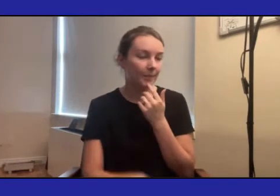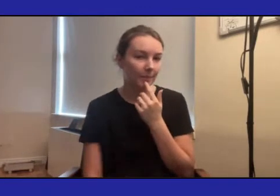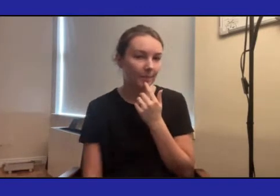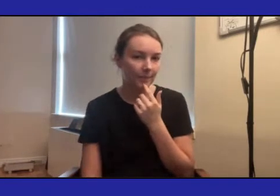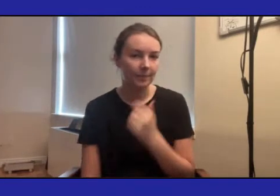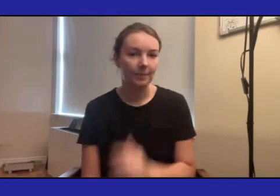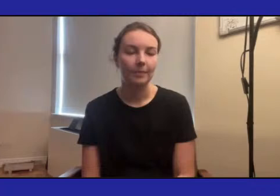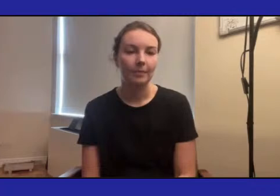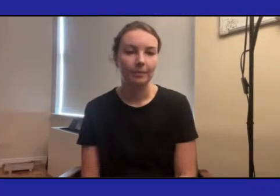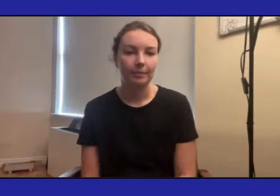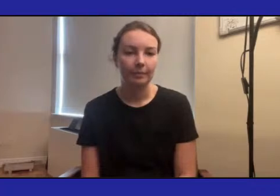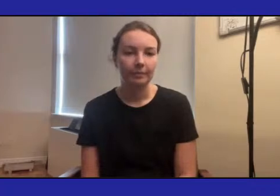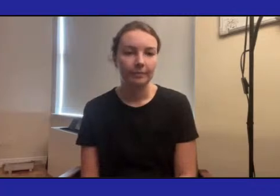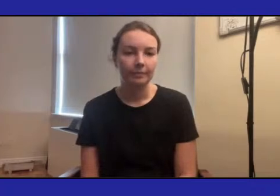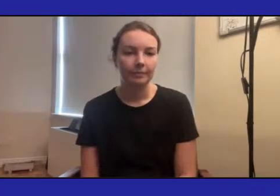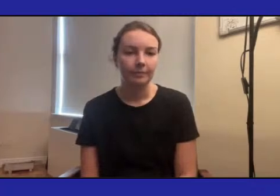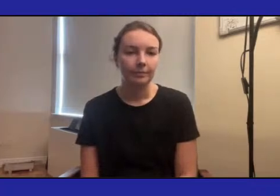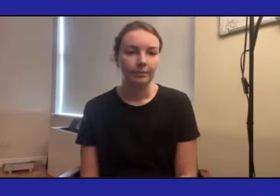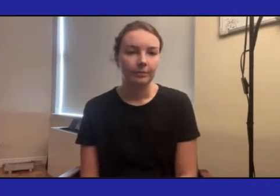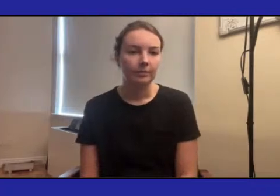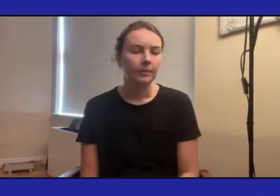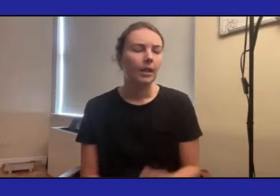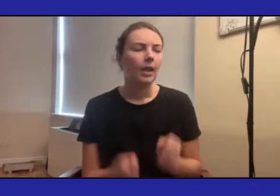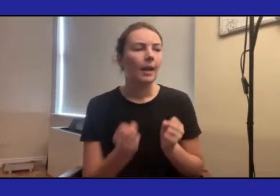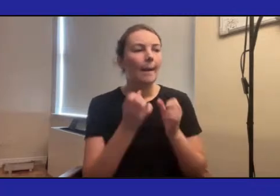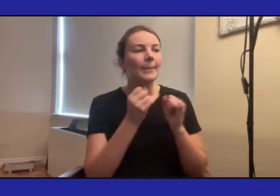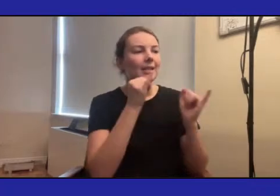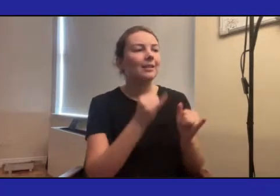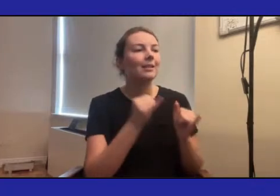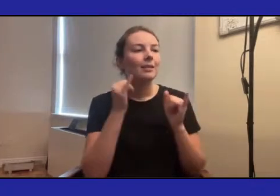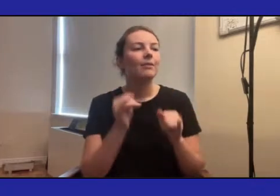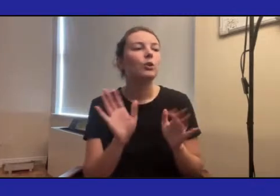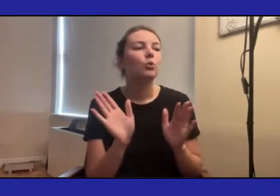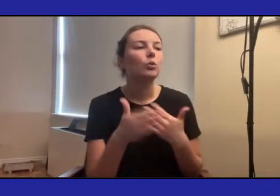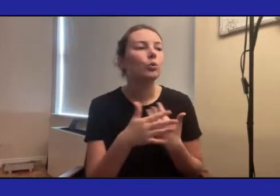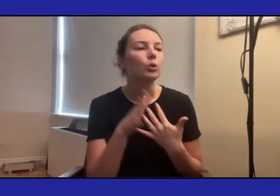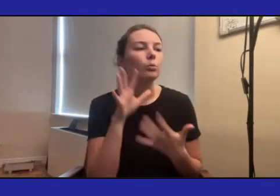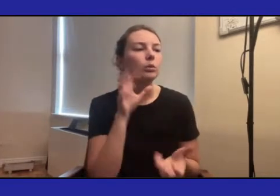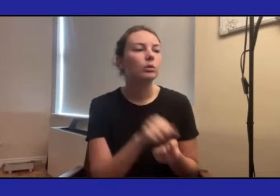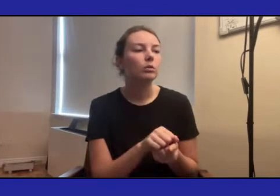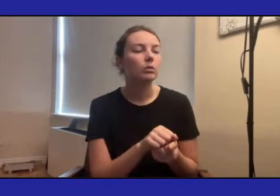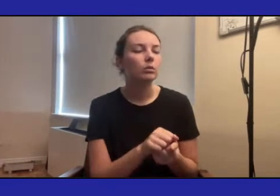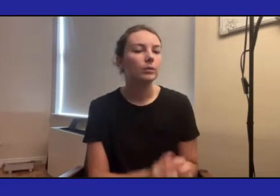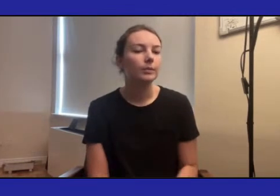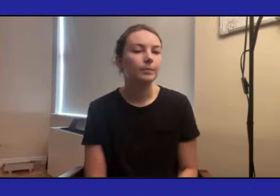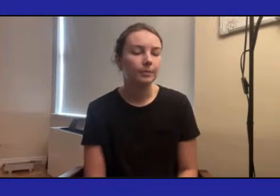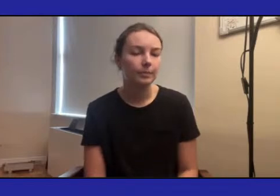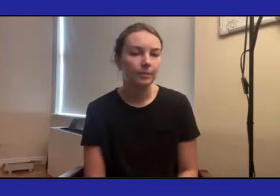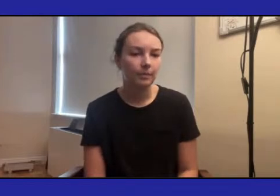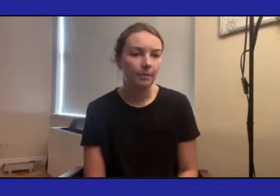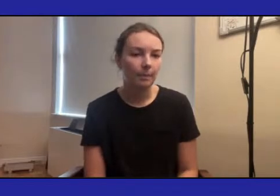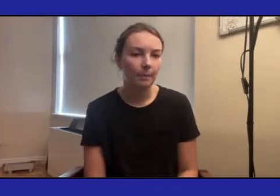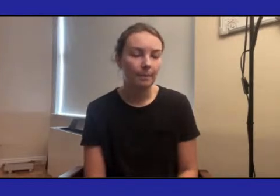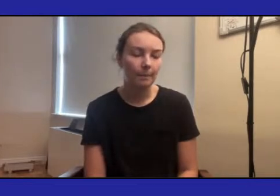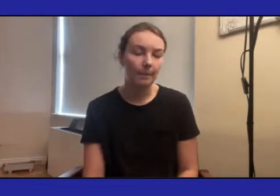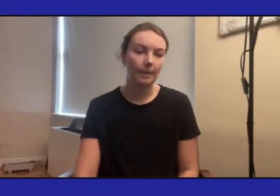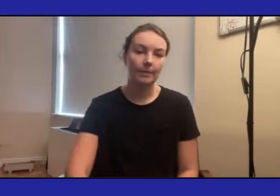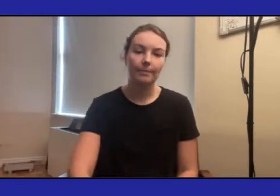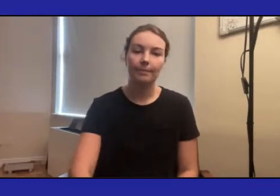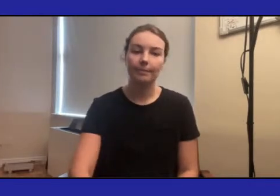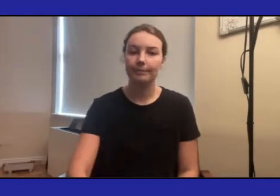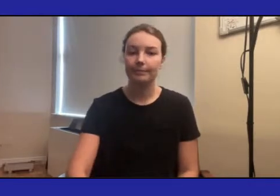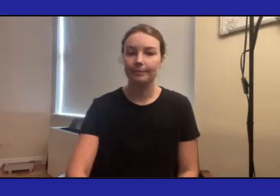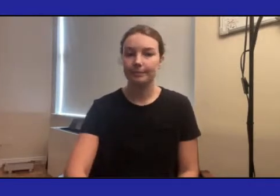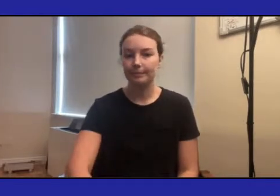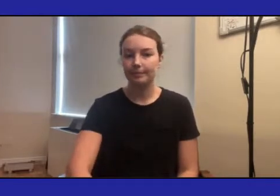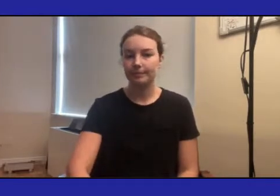questions. How many individual rooms are there altogether? Ooh, that's a great question. I think it's on average,